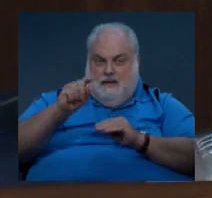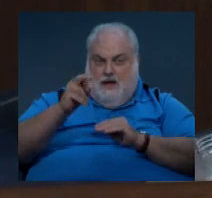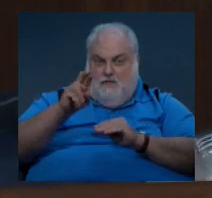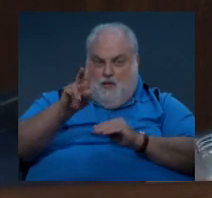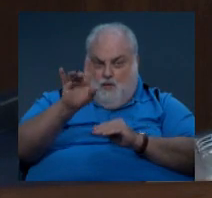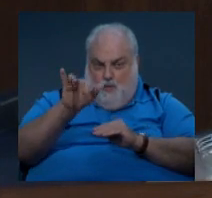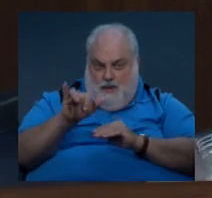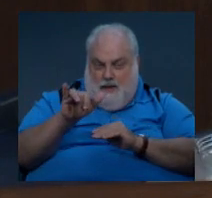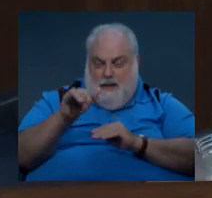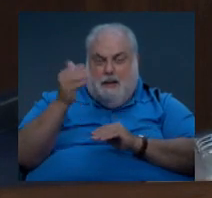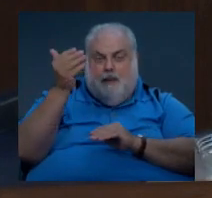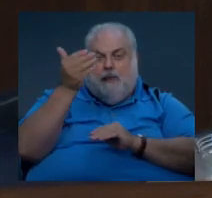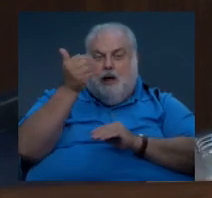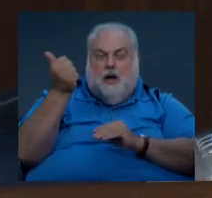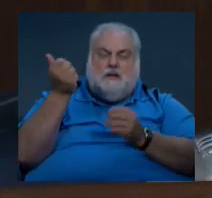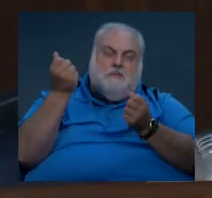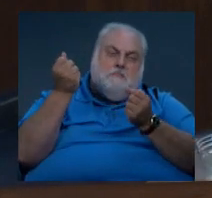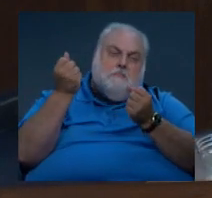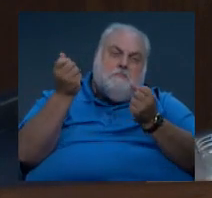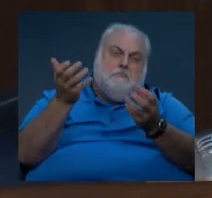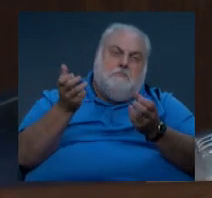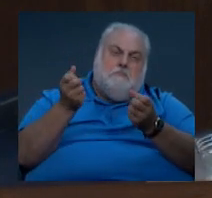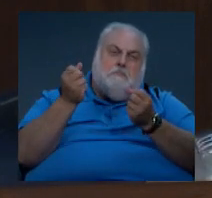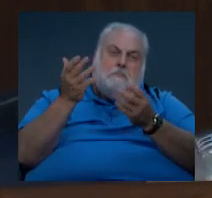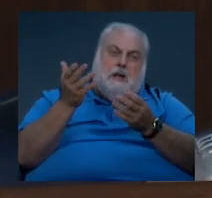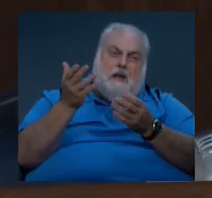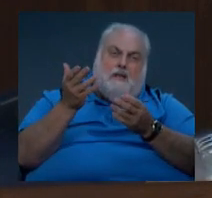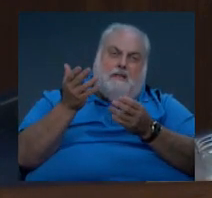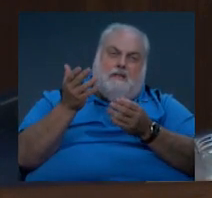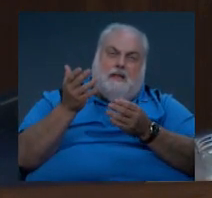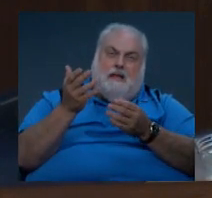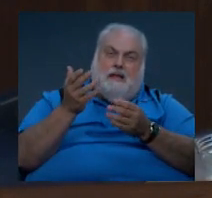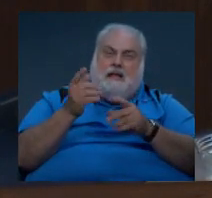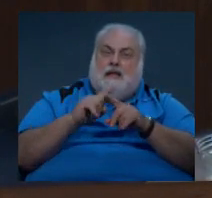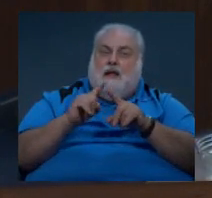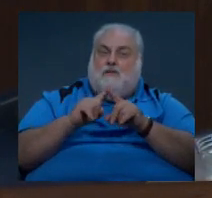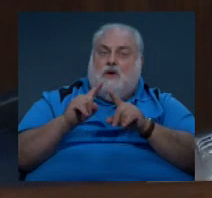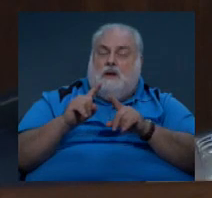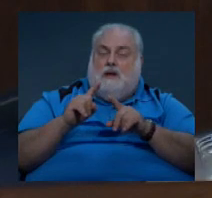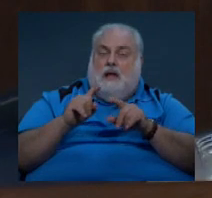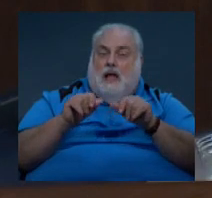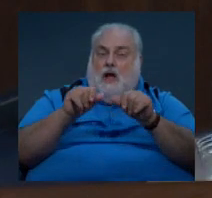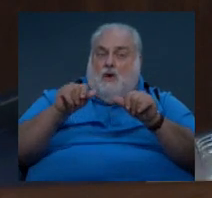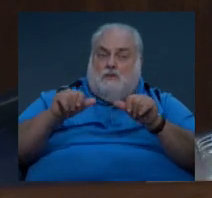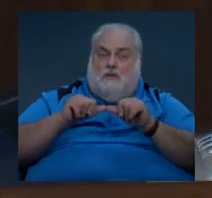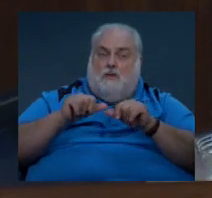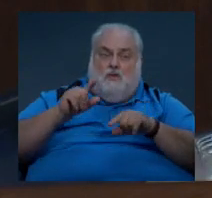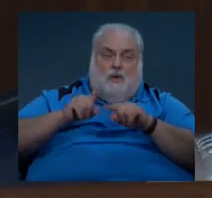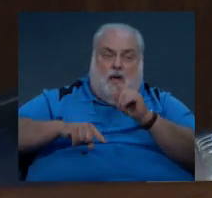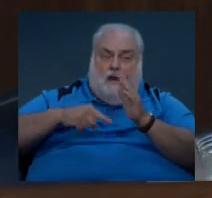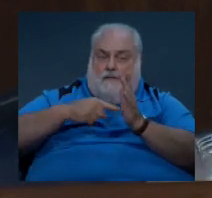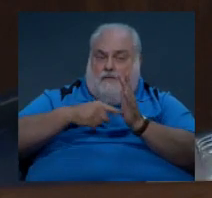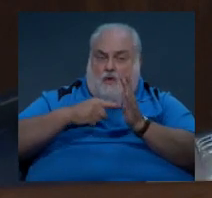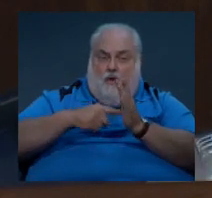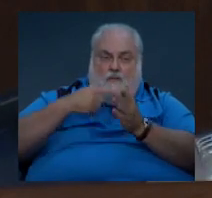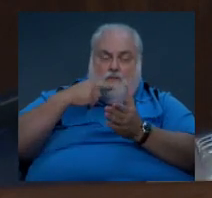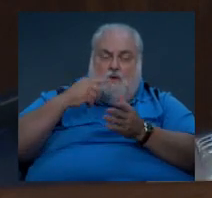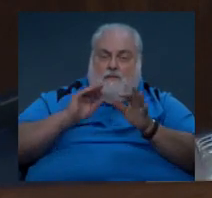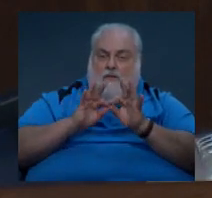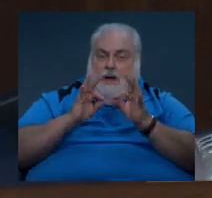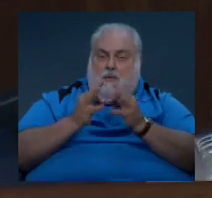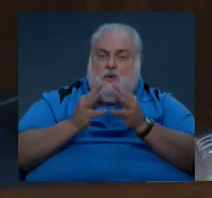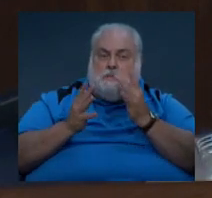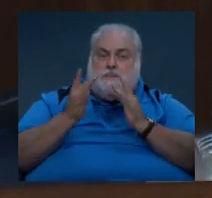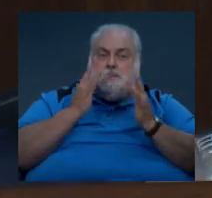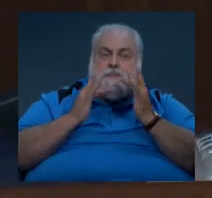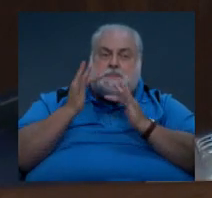because of so many of the entities are not affordable for low-income